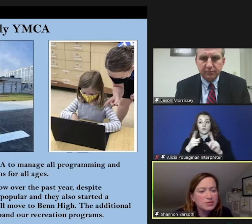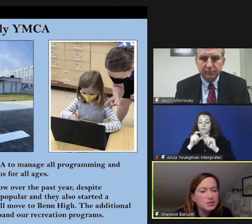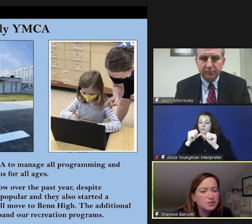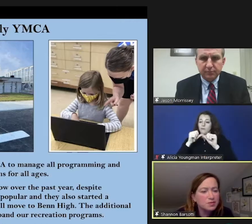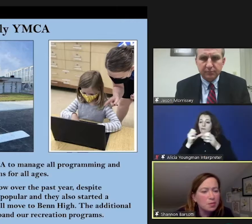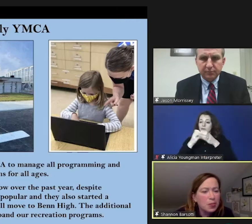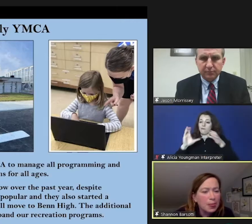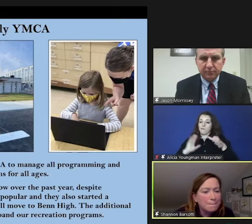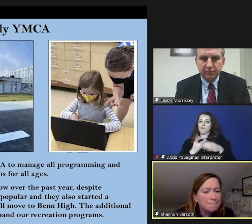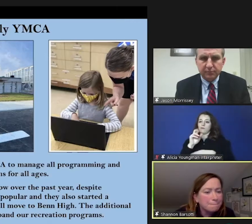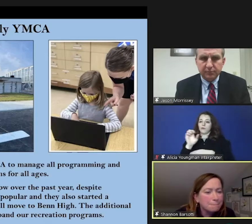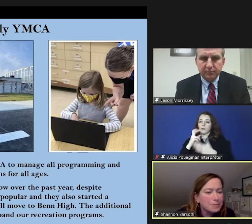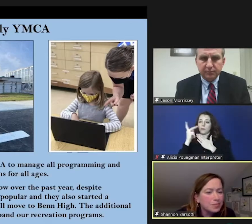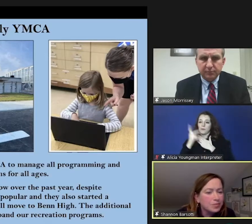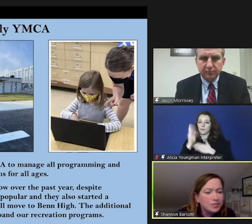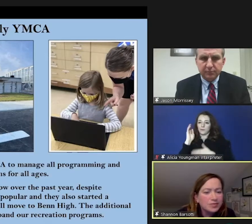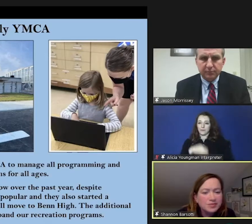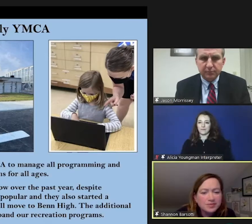recreation programs.